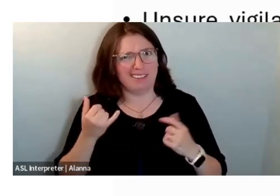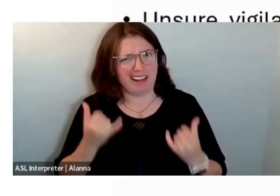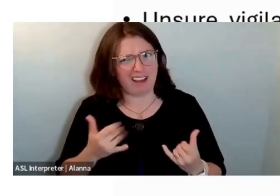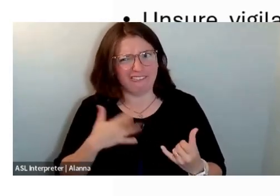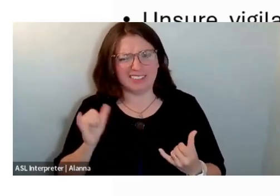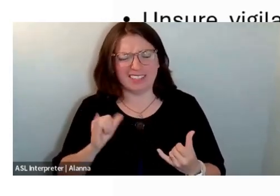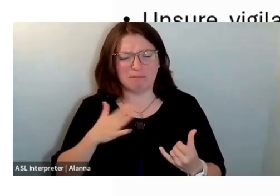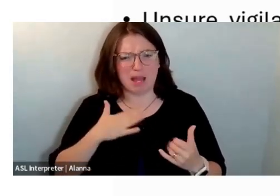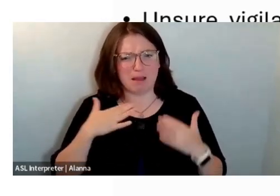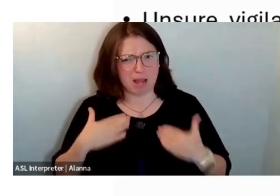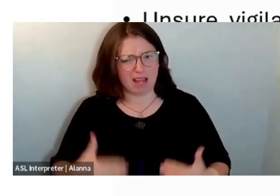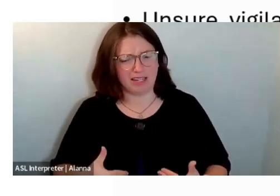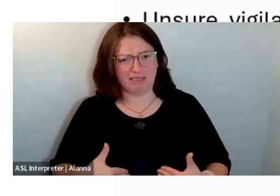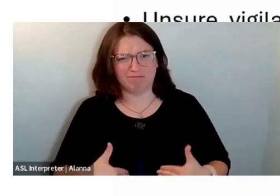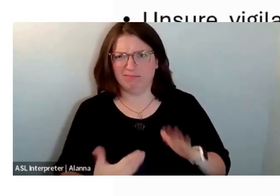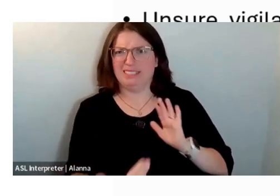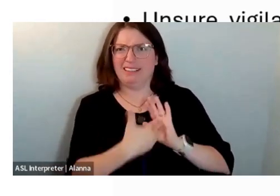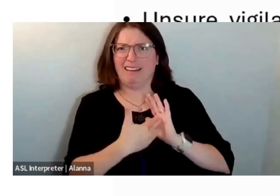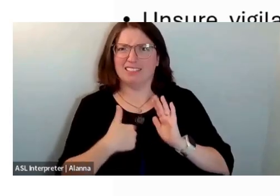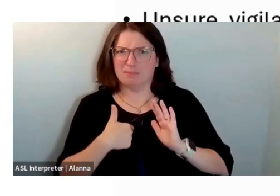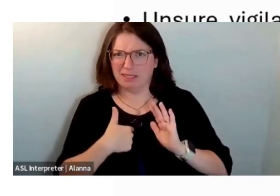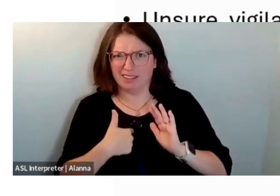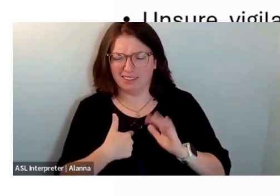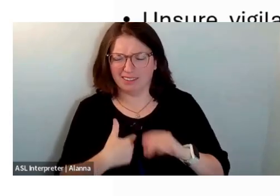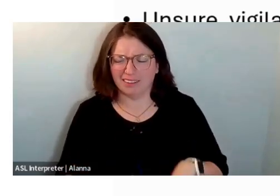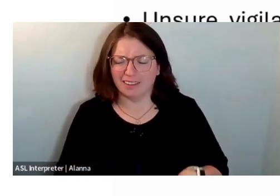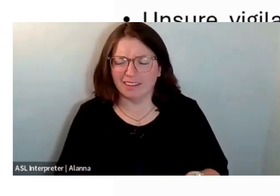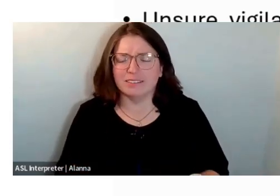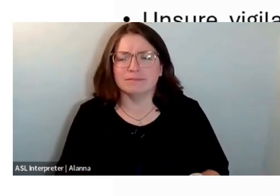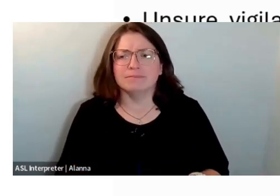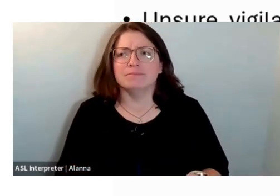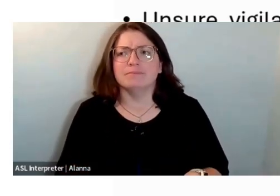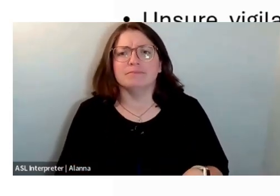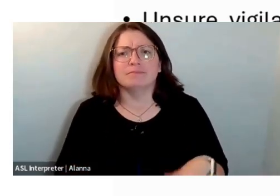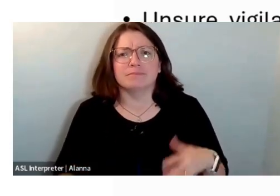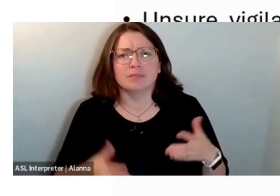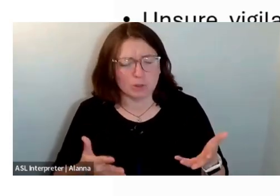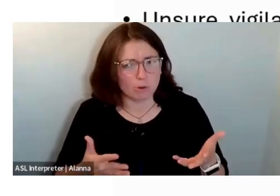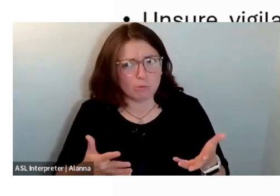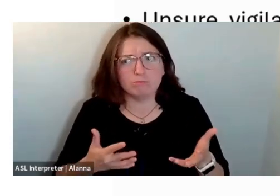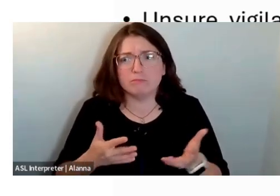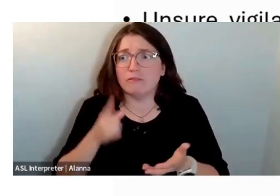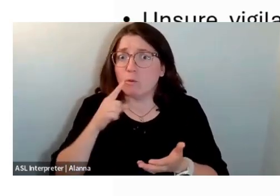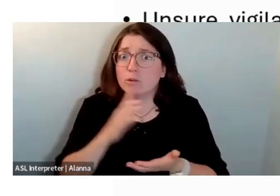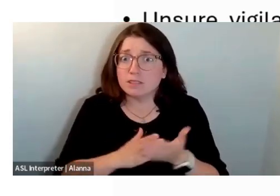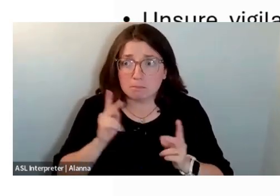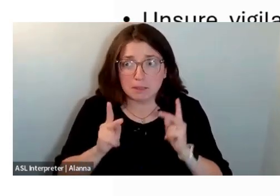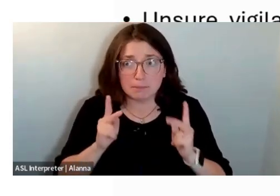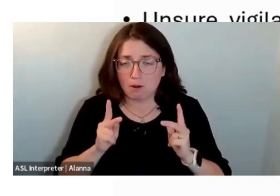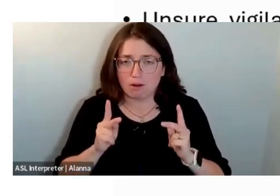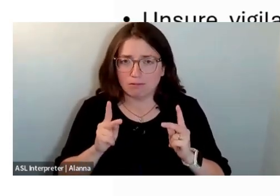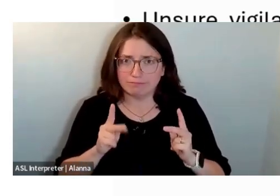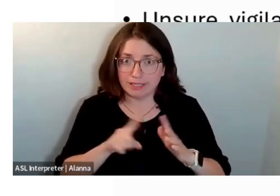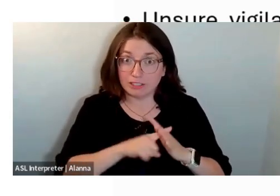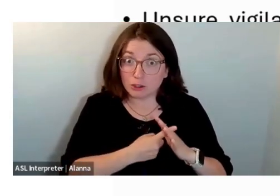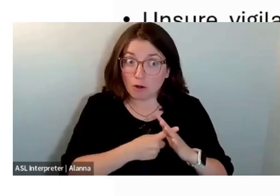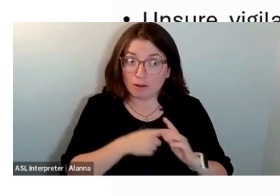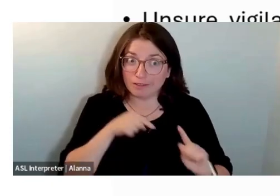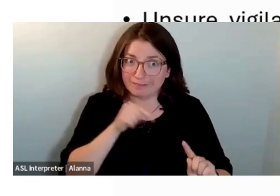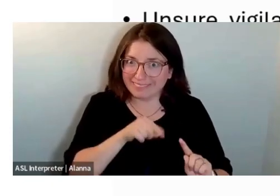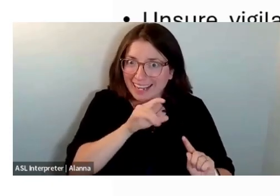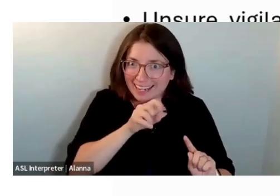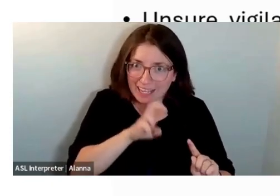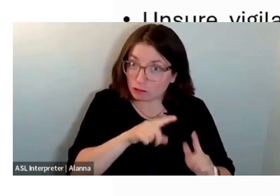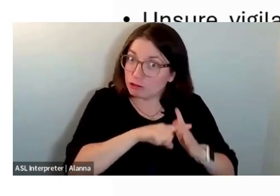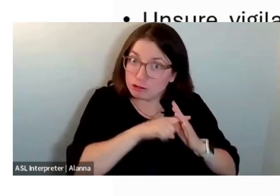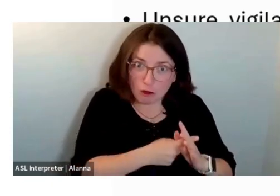some people, this disconnection from the body didn't start with cancer. I see this in many of my patients